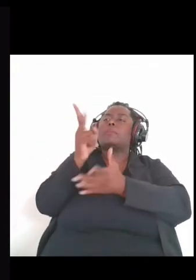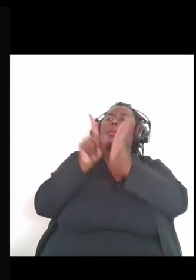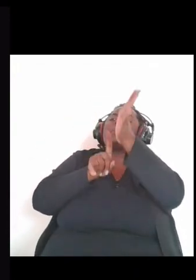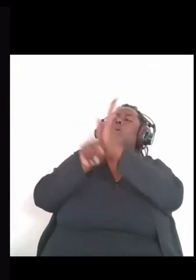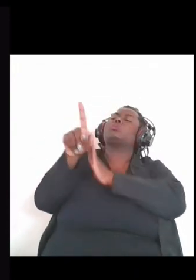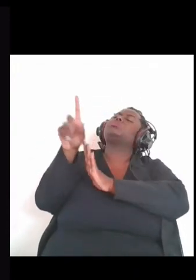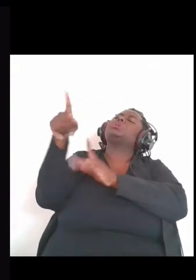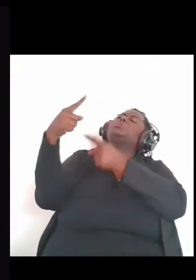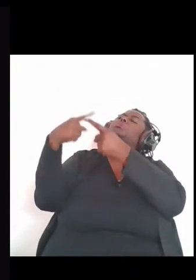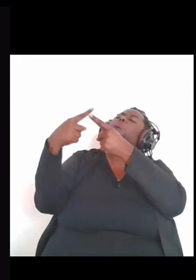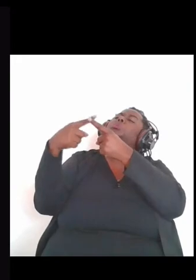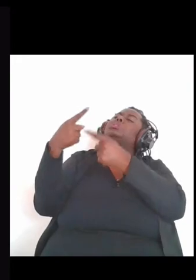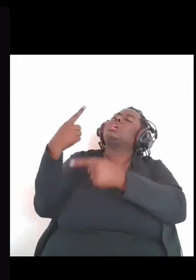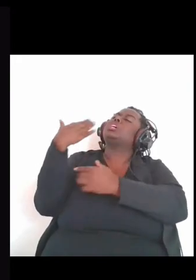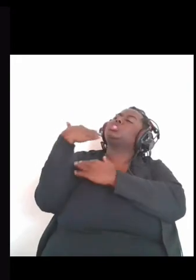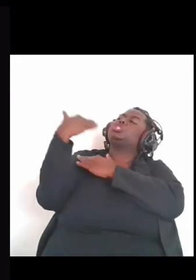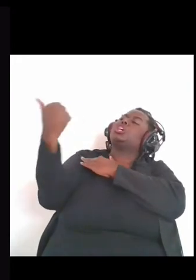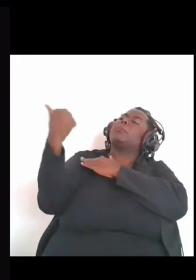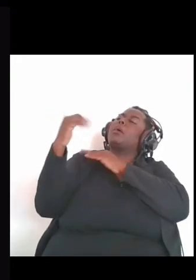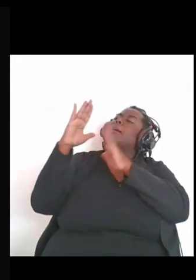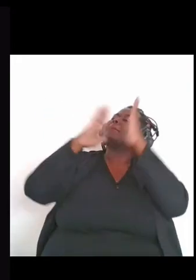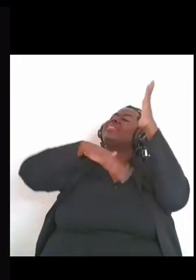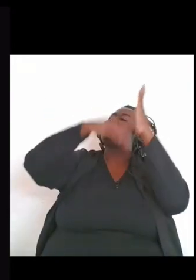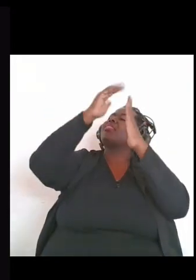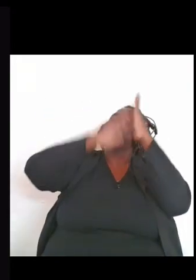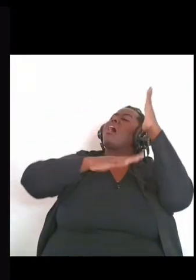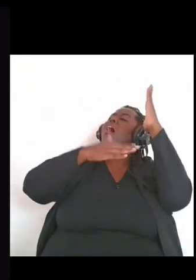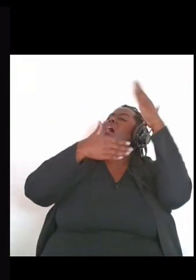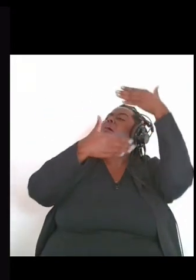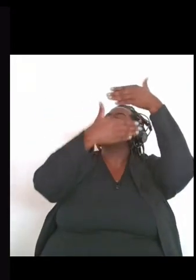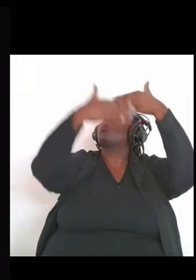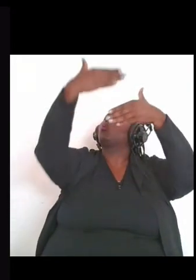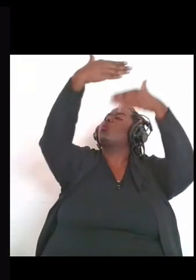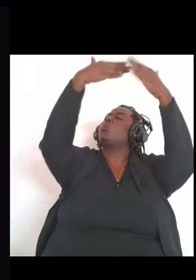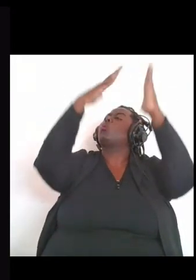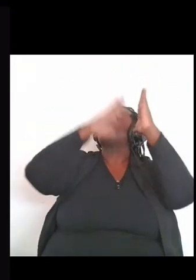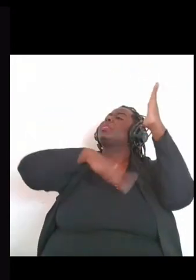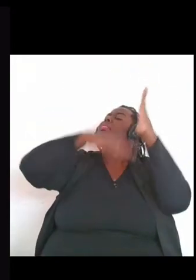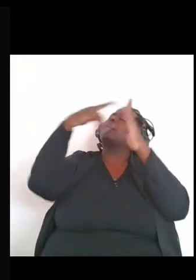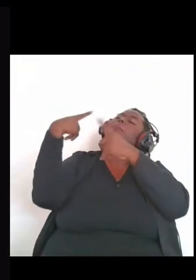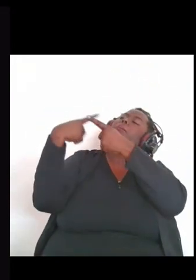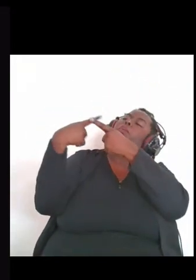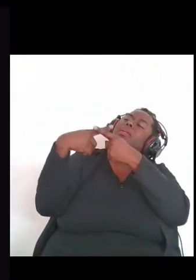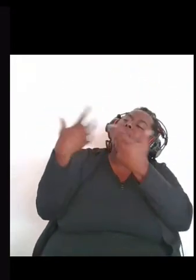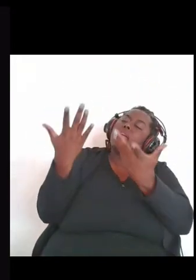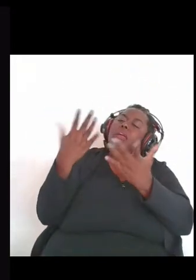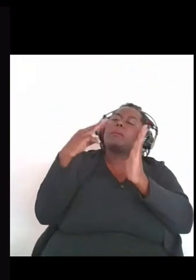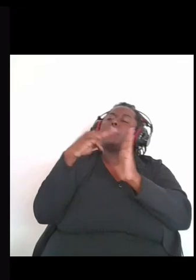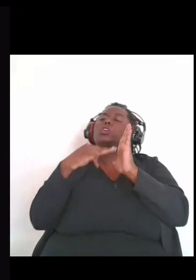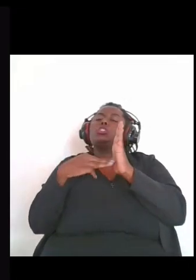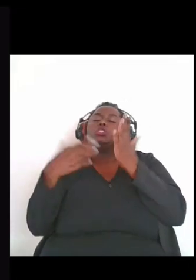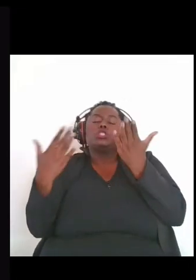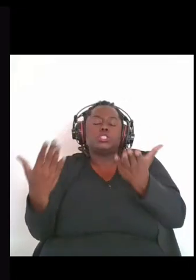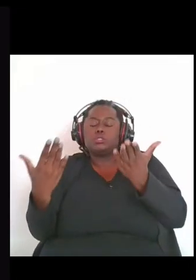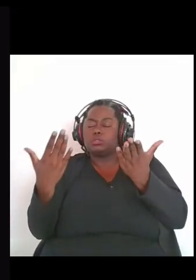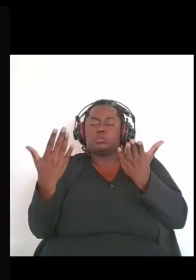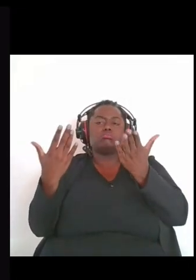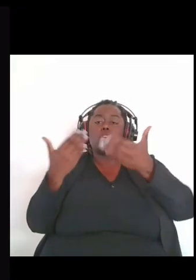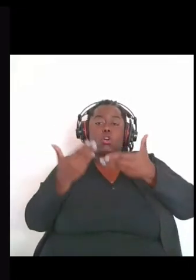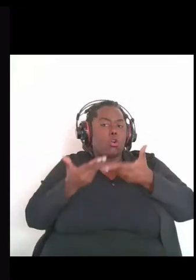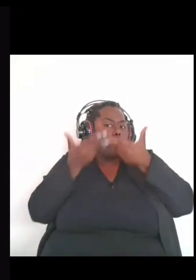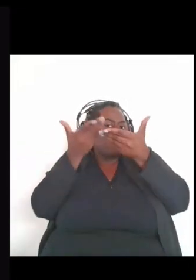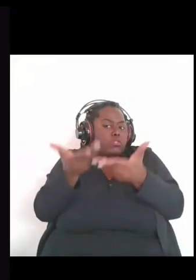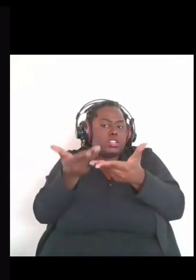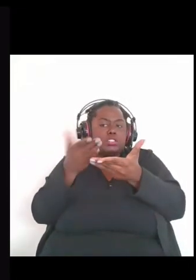behind um them inviting us to anything whether it's a gallery whether it's a show without a pure or